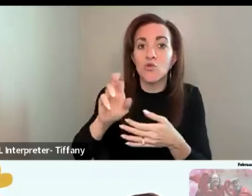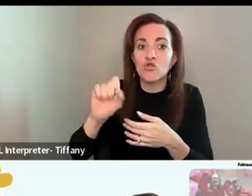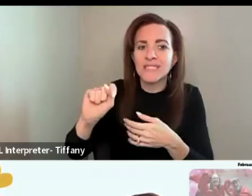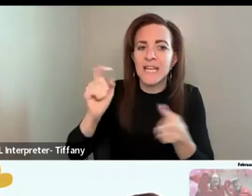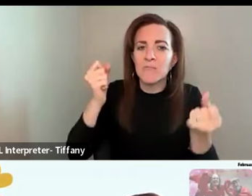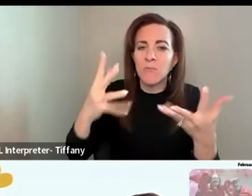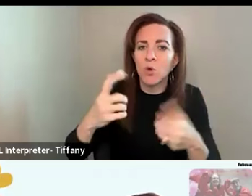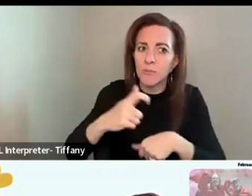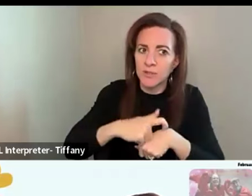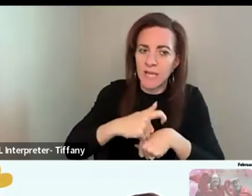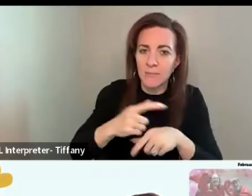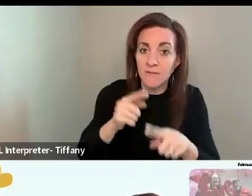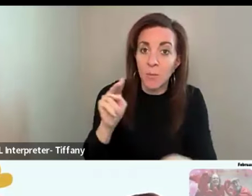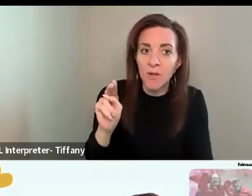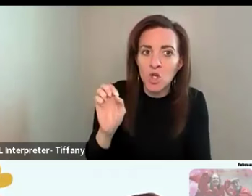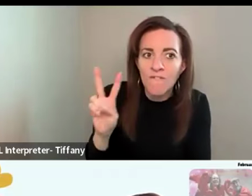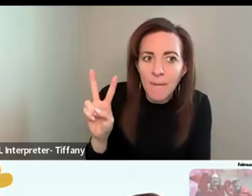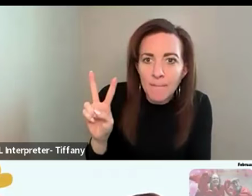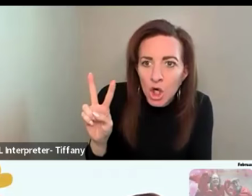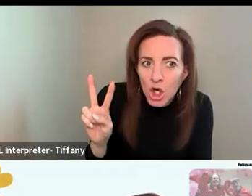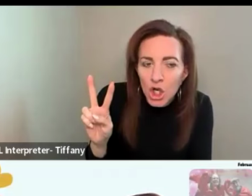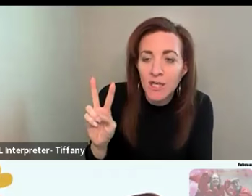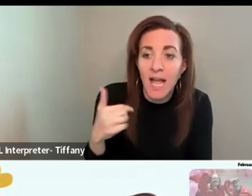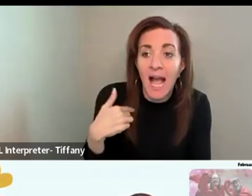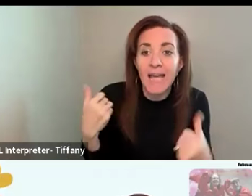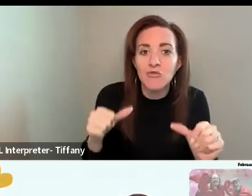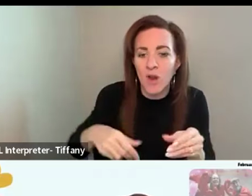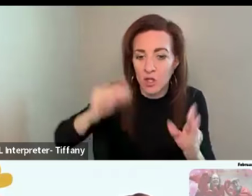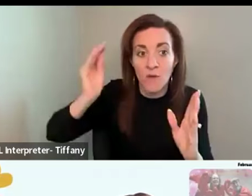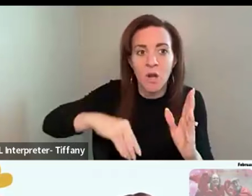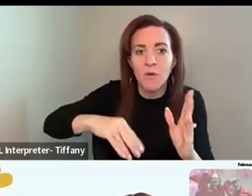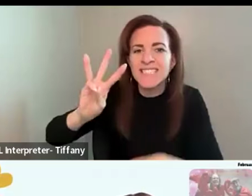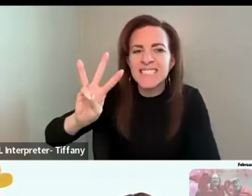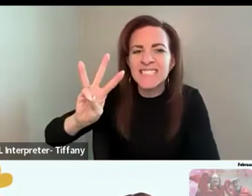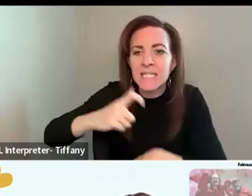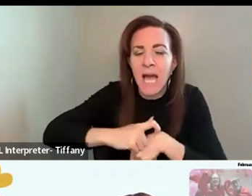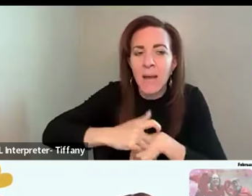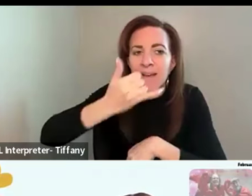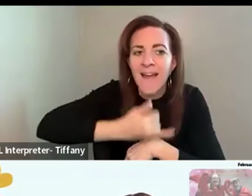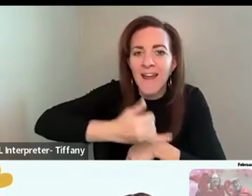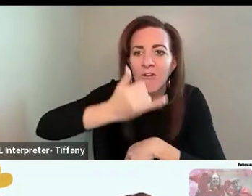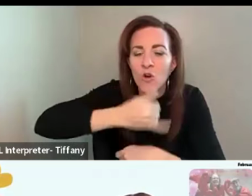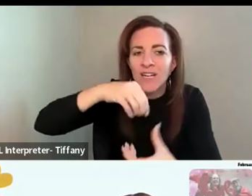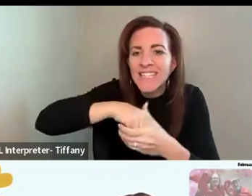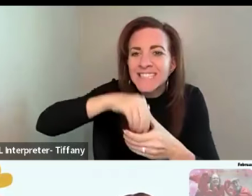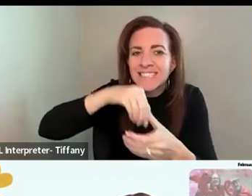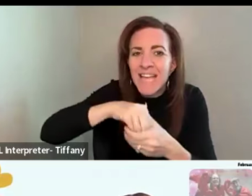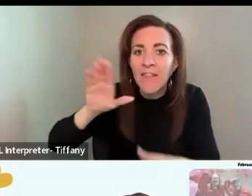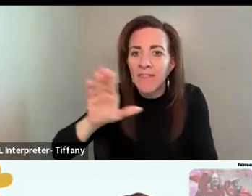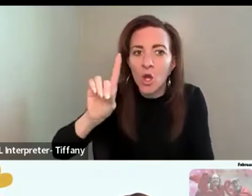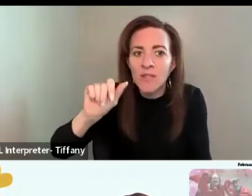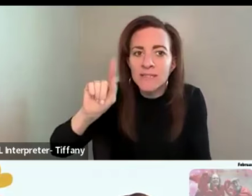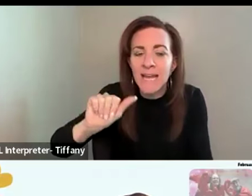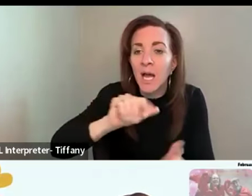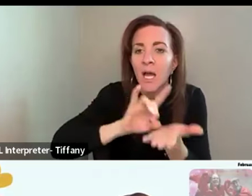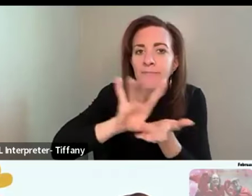times from November. I have tried to complete it 6 times, and there is an error in their data that keeps